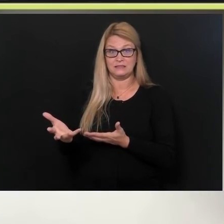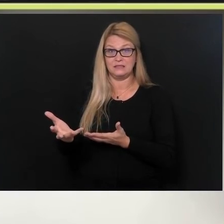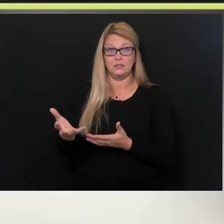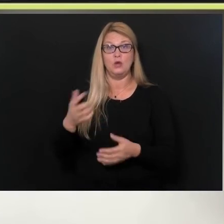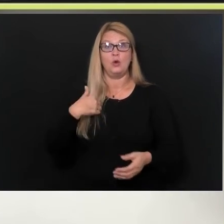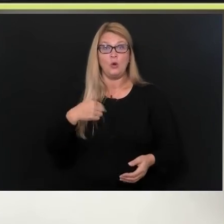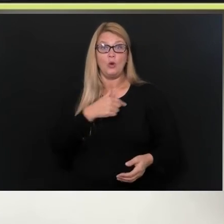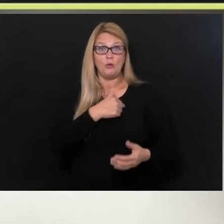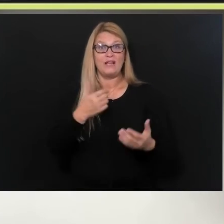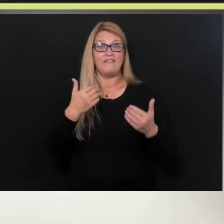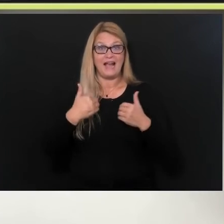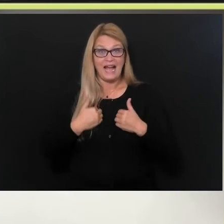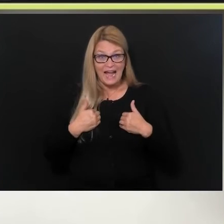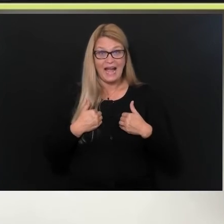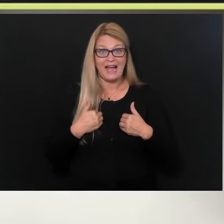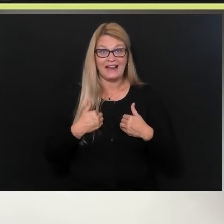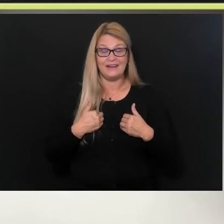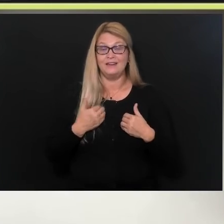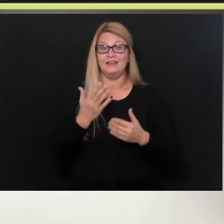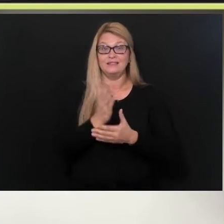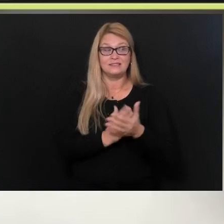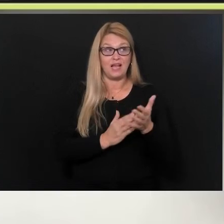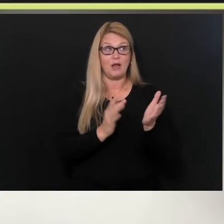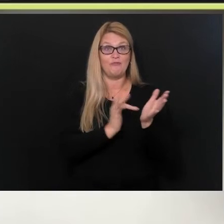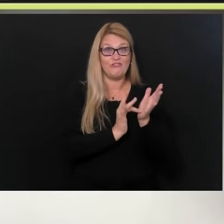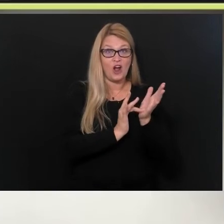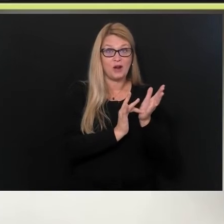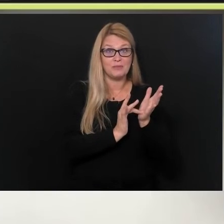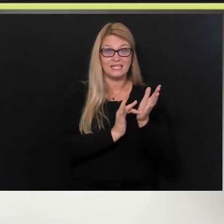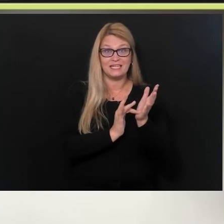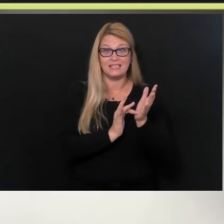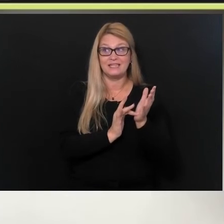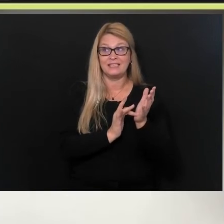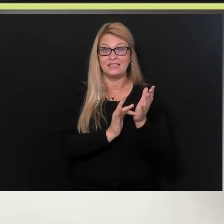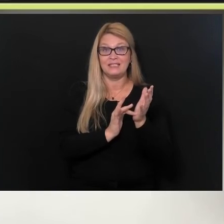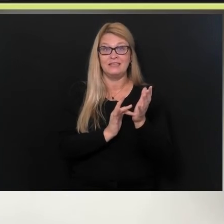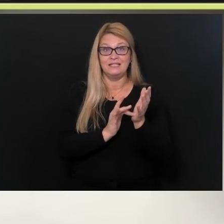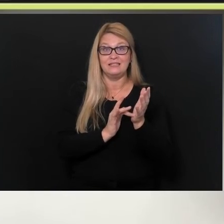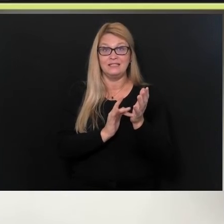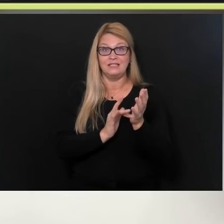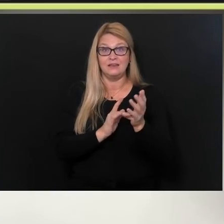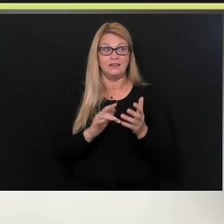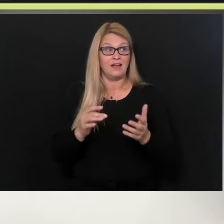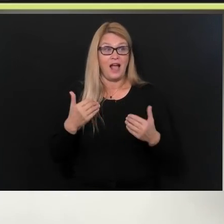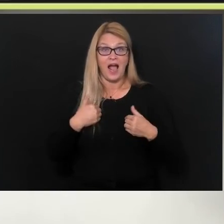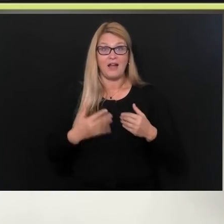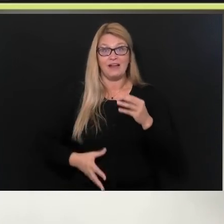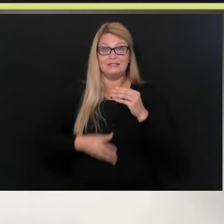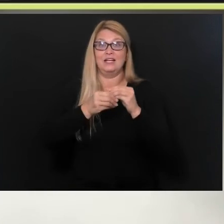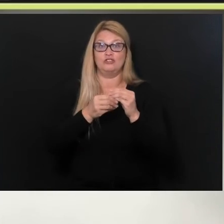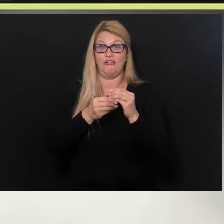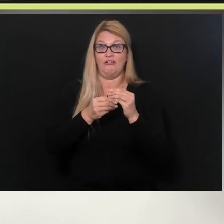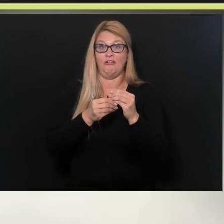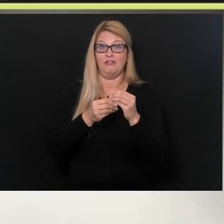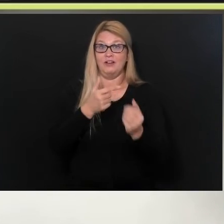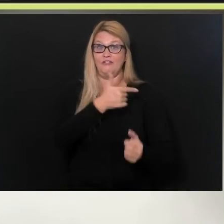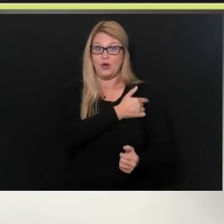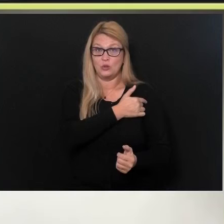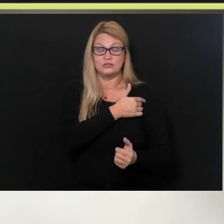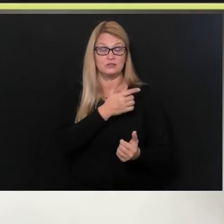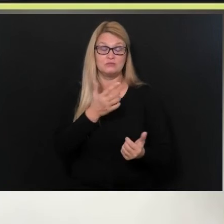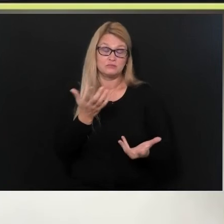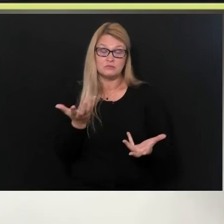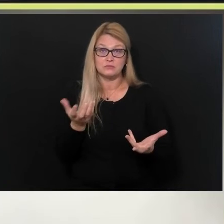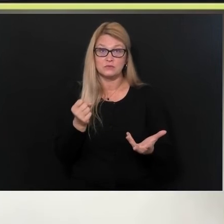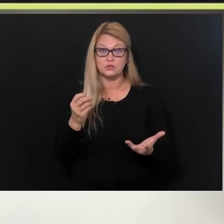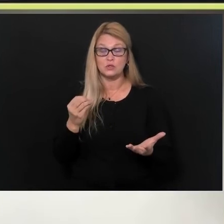able to get additional doses, that sixth dose, out of vials. So we will probably come in ahead. The other